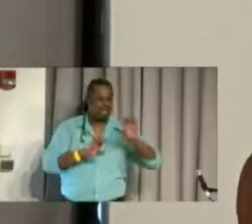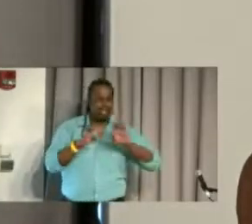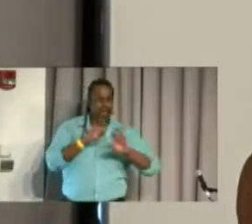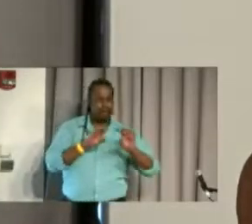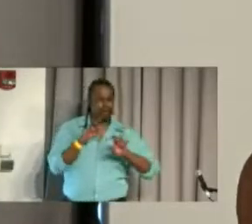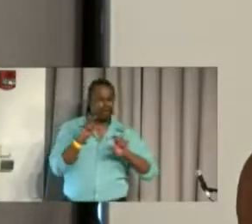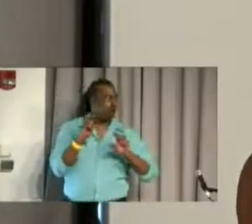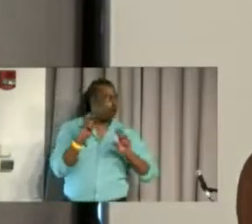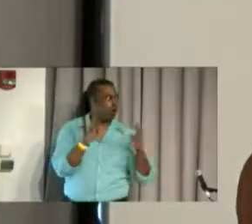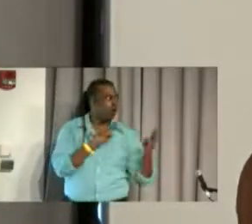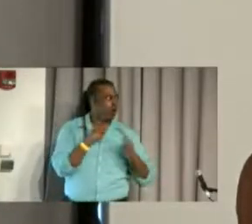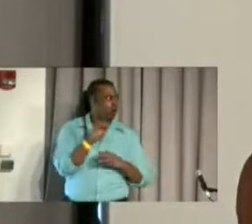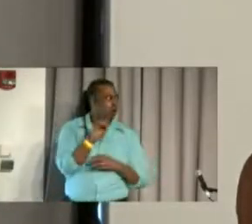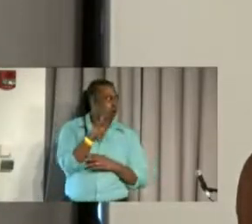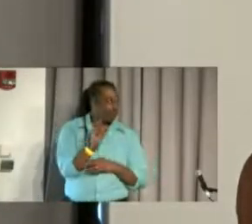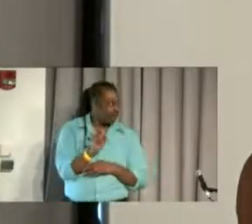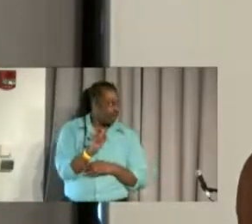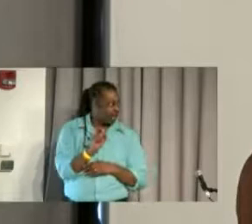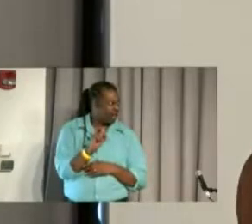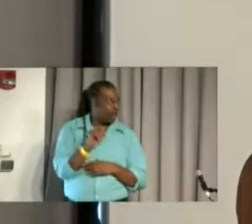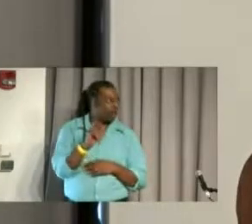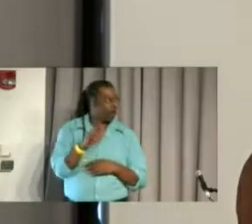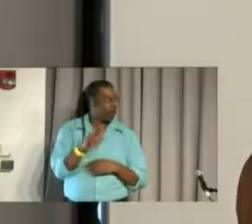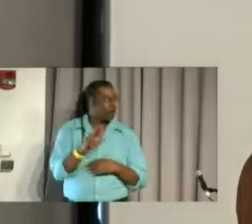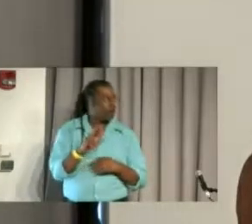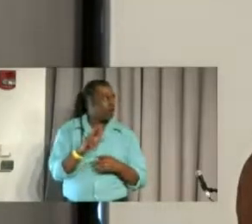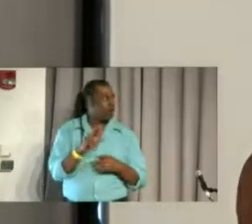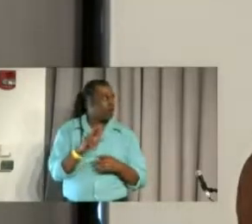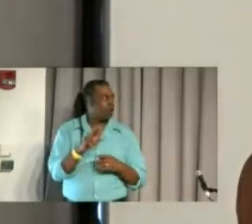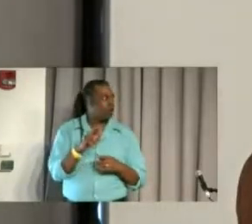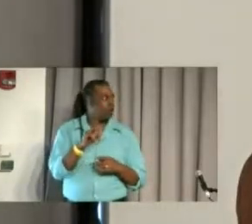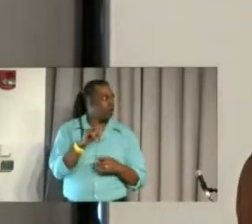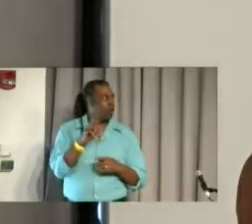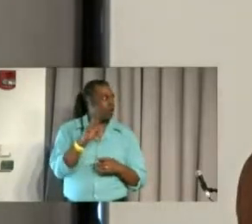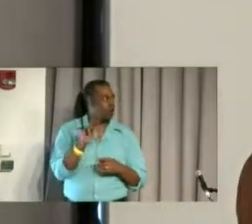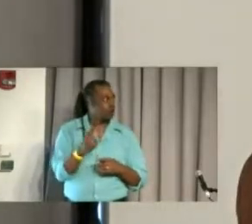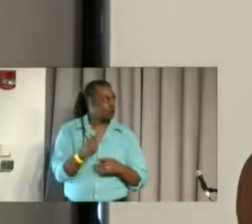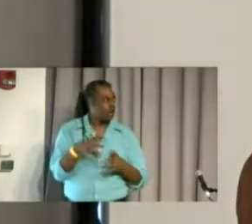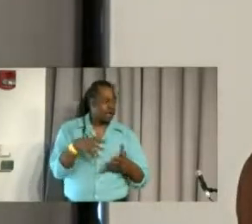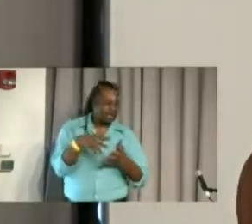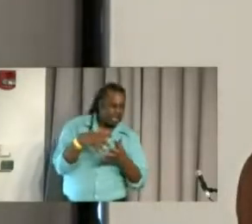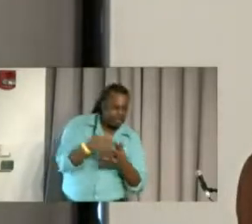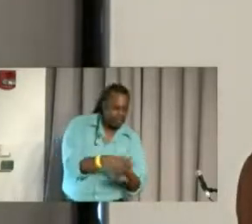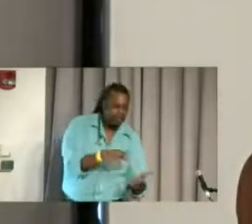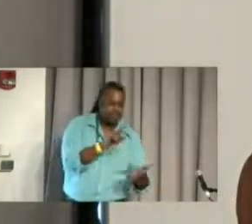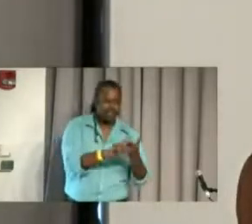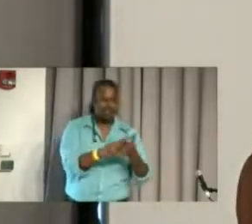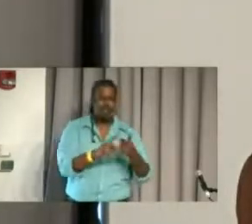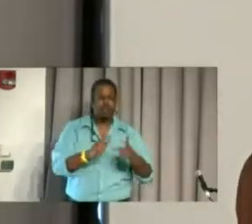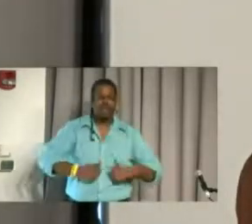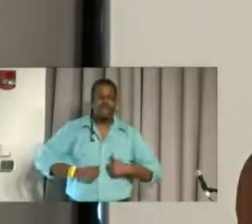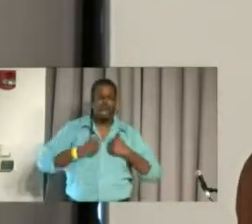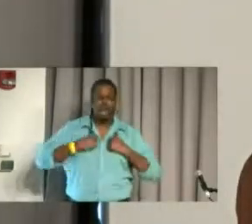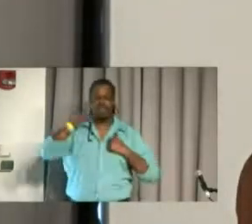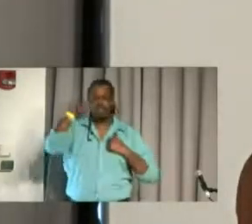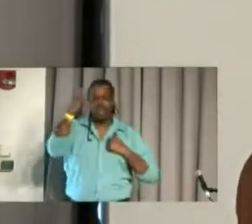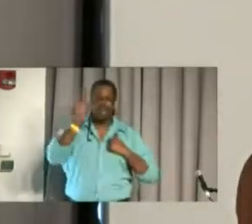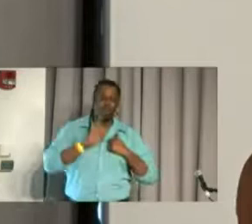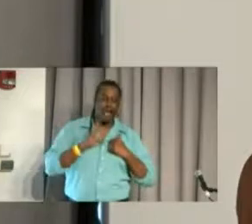warfare in terms of drugs infusion in the lives of Black, Brown, and Indigenous